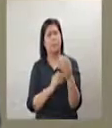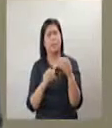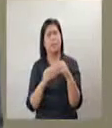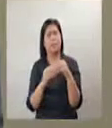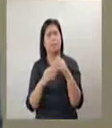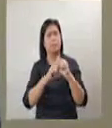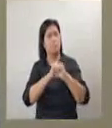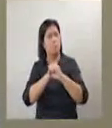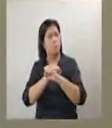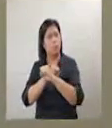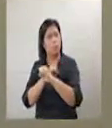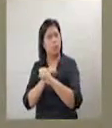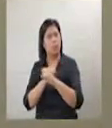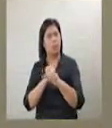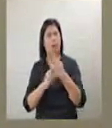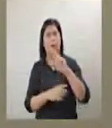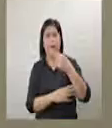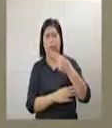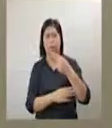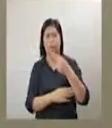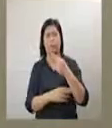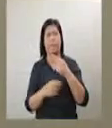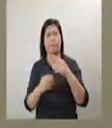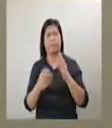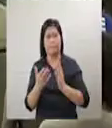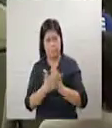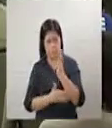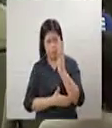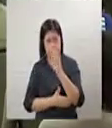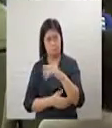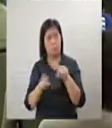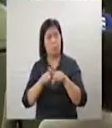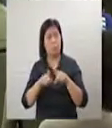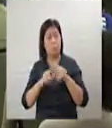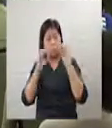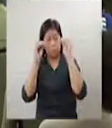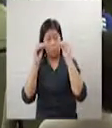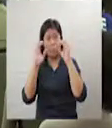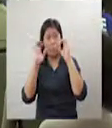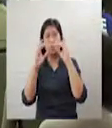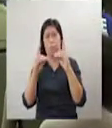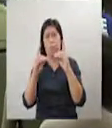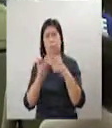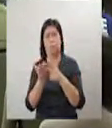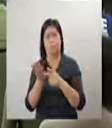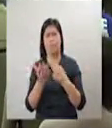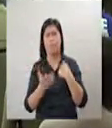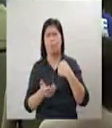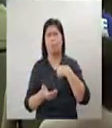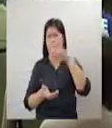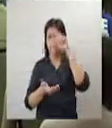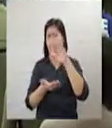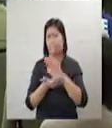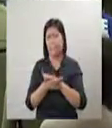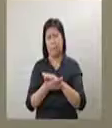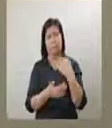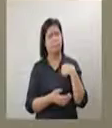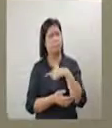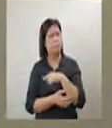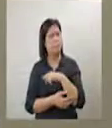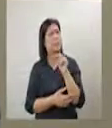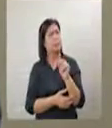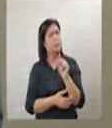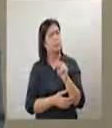and also in the education aspect. And I believe also that we need a healthcare